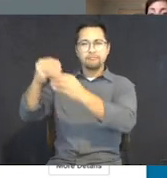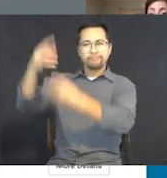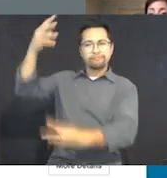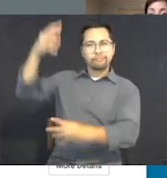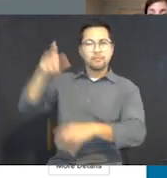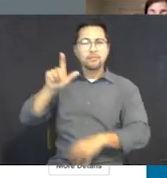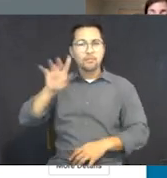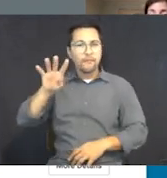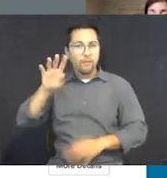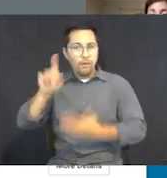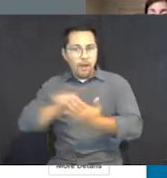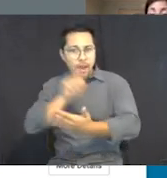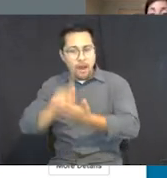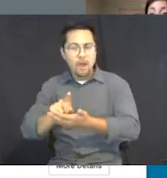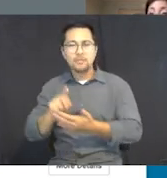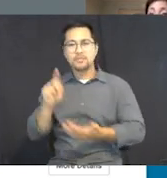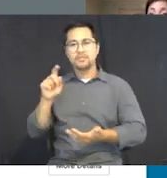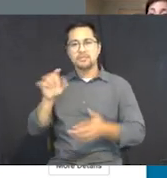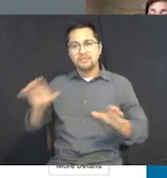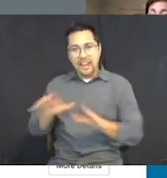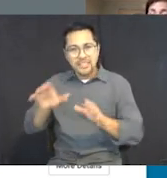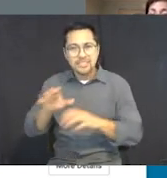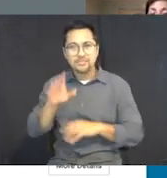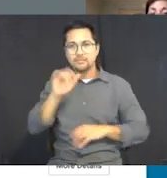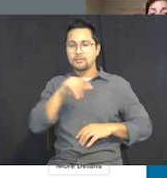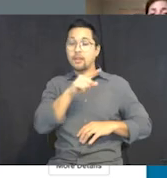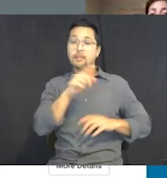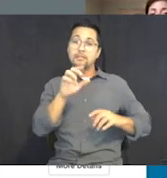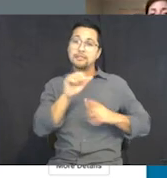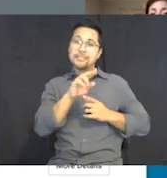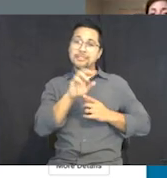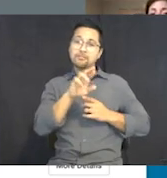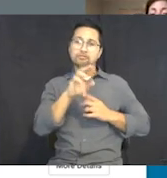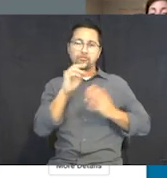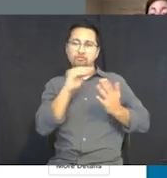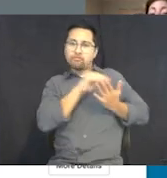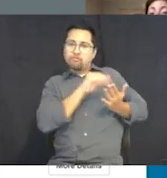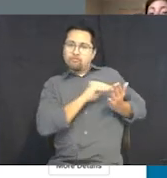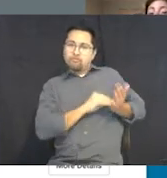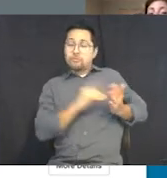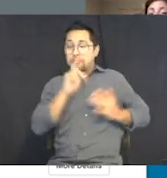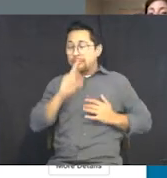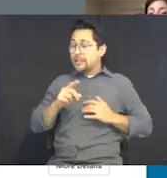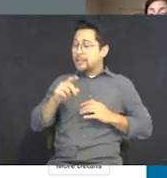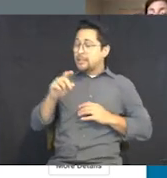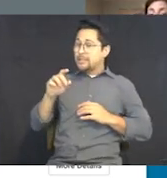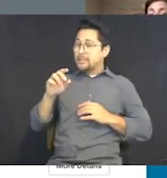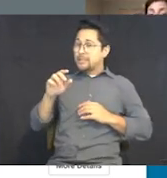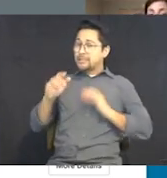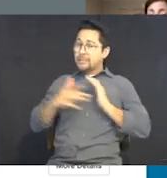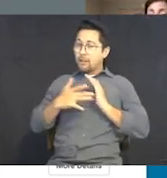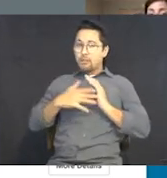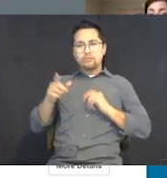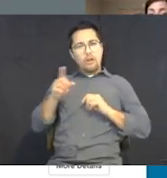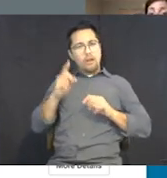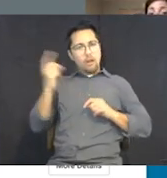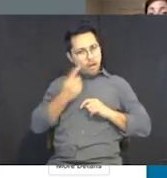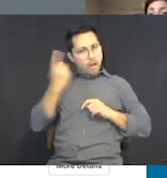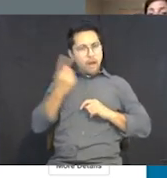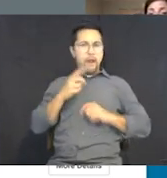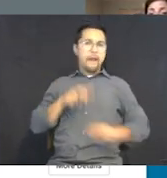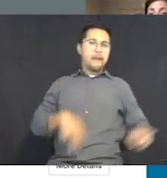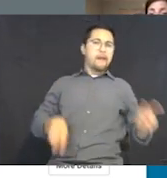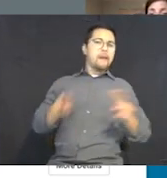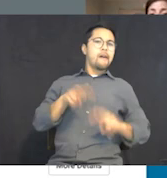is open or motion is detected. However, it might be nice to be able to reflect on this 24 hours.